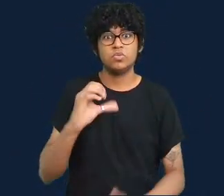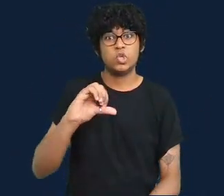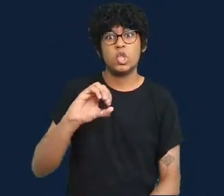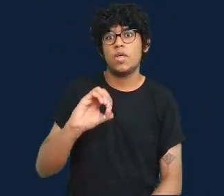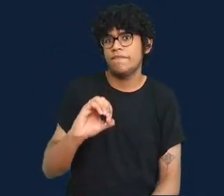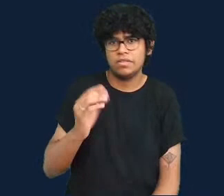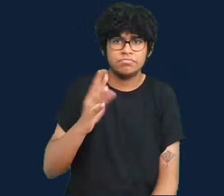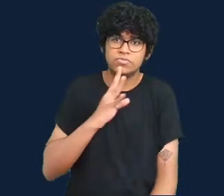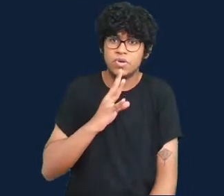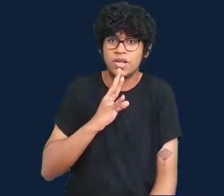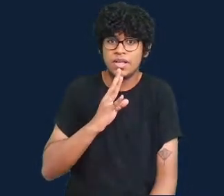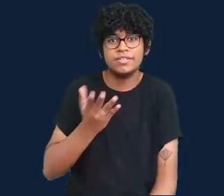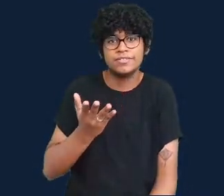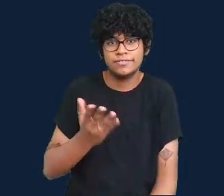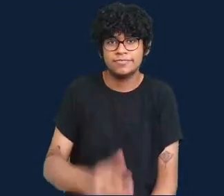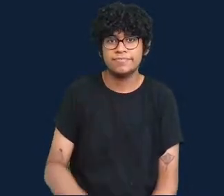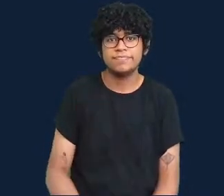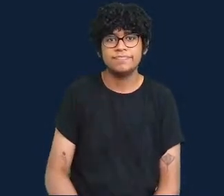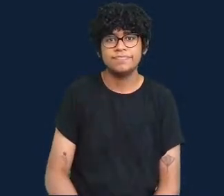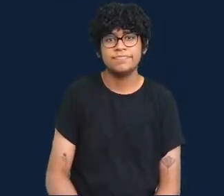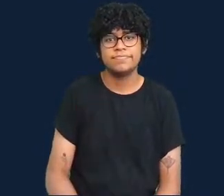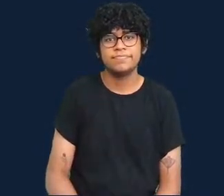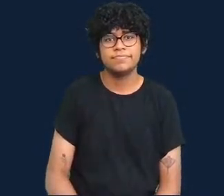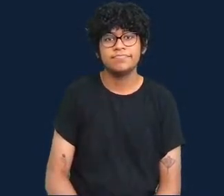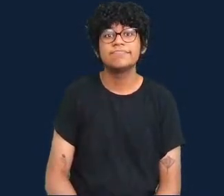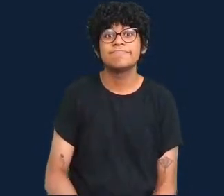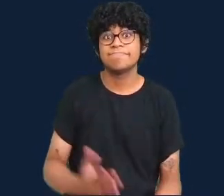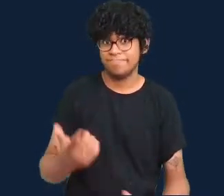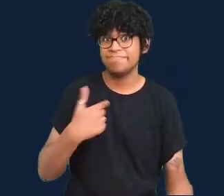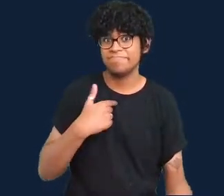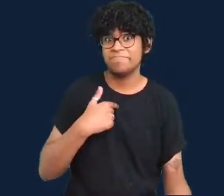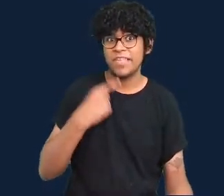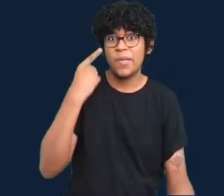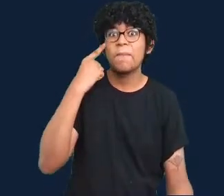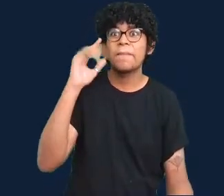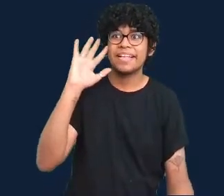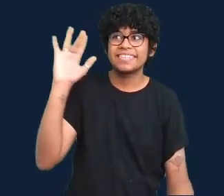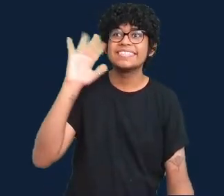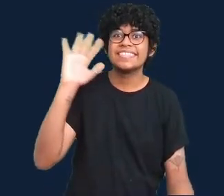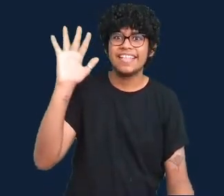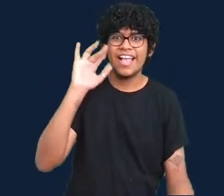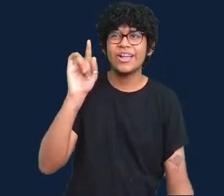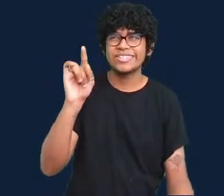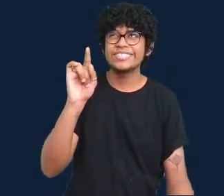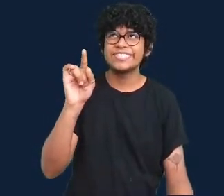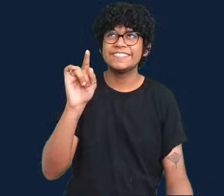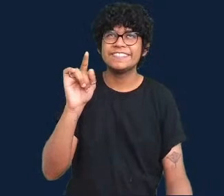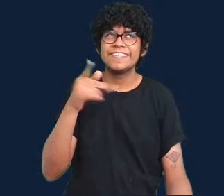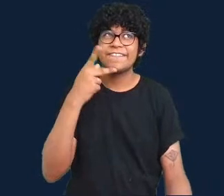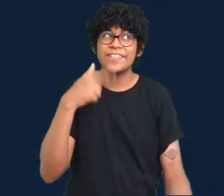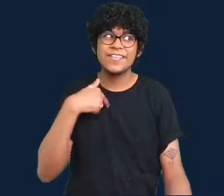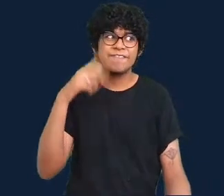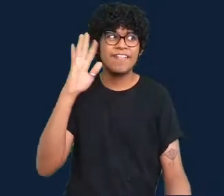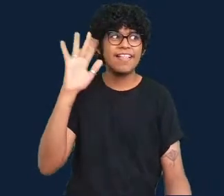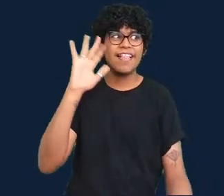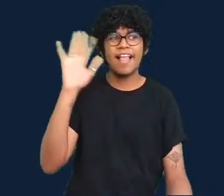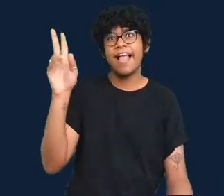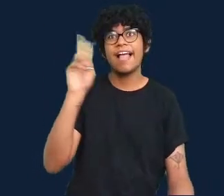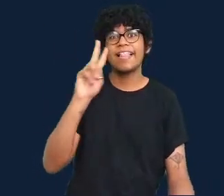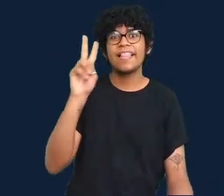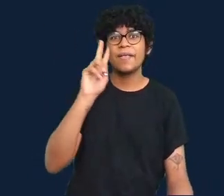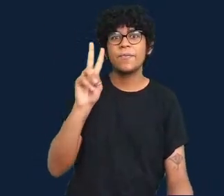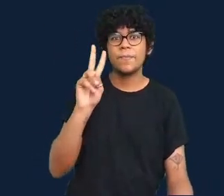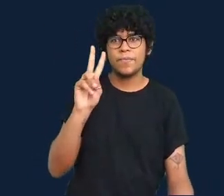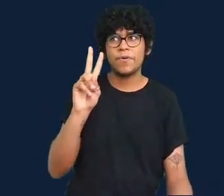Go ahead. I was saying, like, in terms of, you just talked about energy, right? I got reminded of something. The